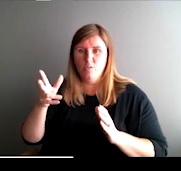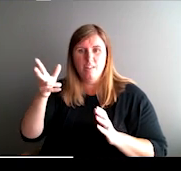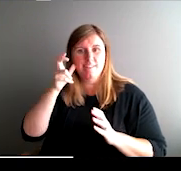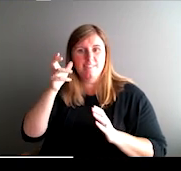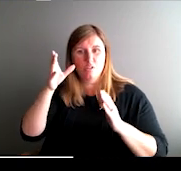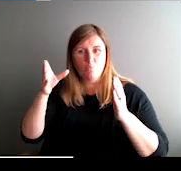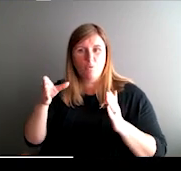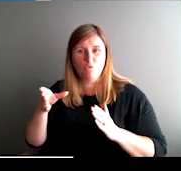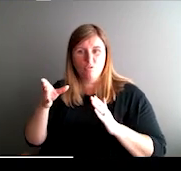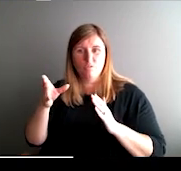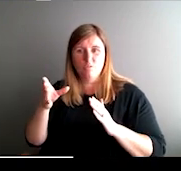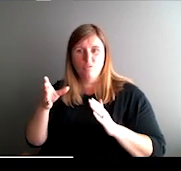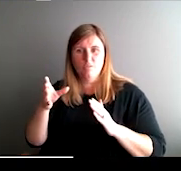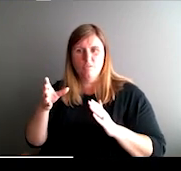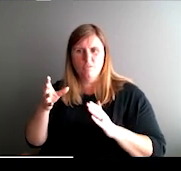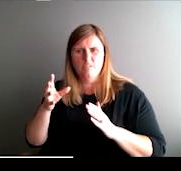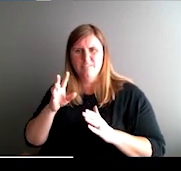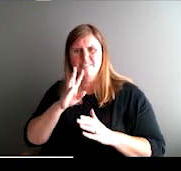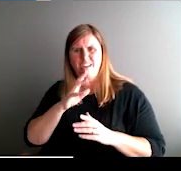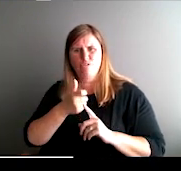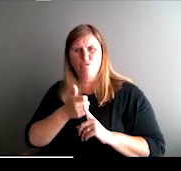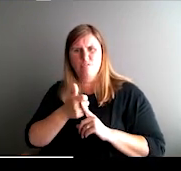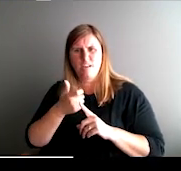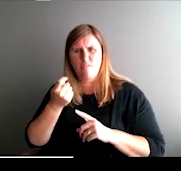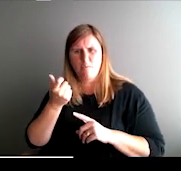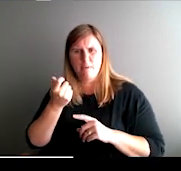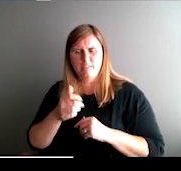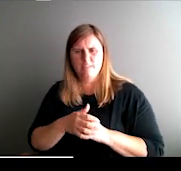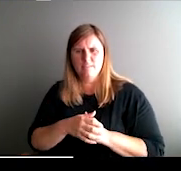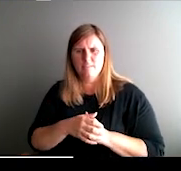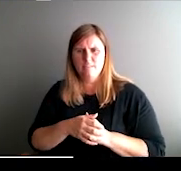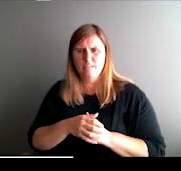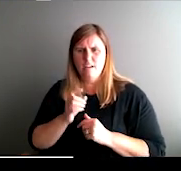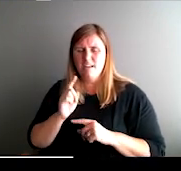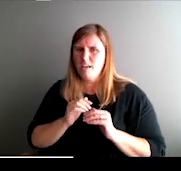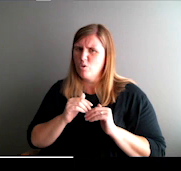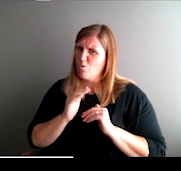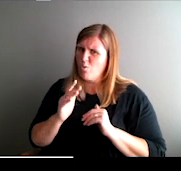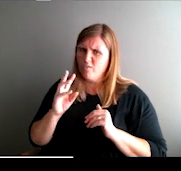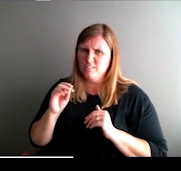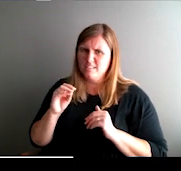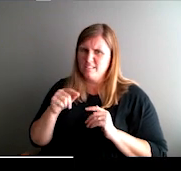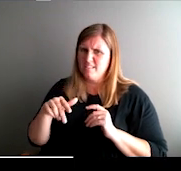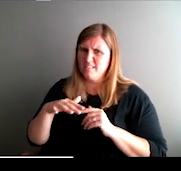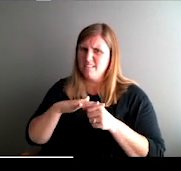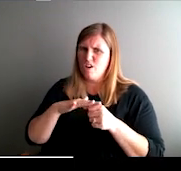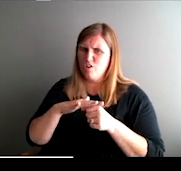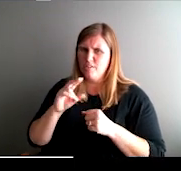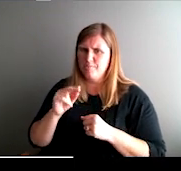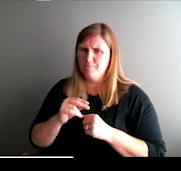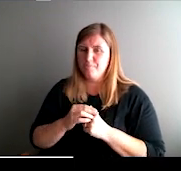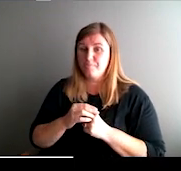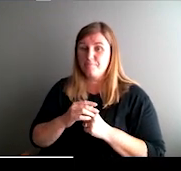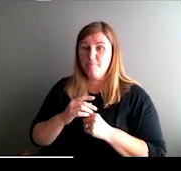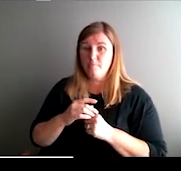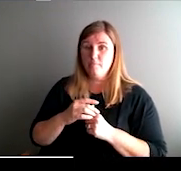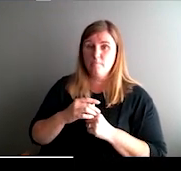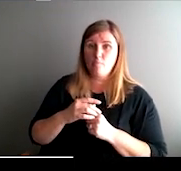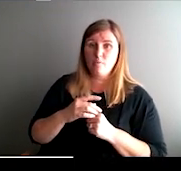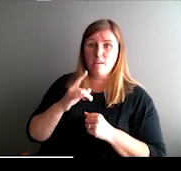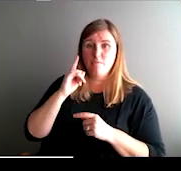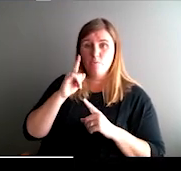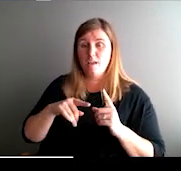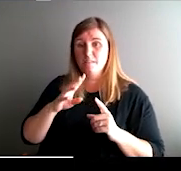to the person, meaning that you have to say it to yourself a bit. I can't go over 60 in this area. If you can't speak